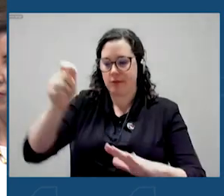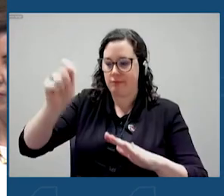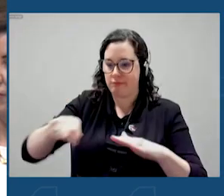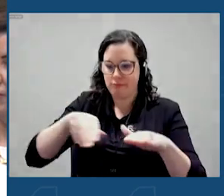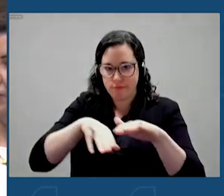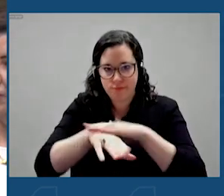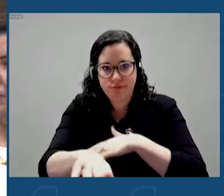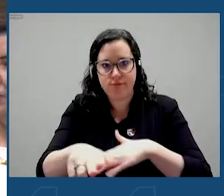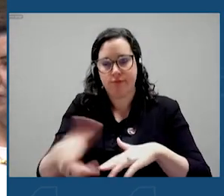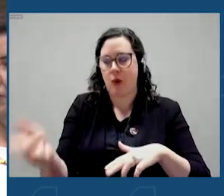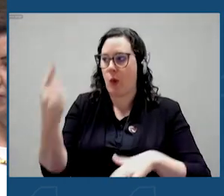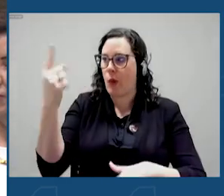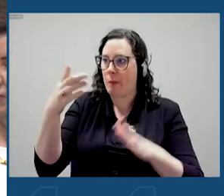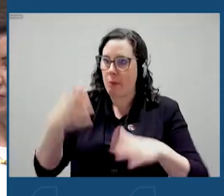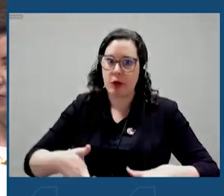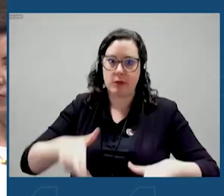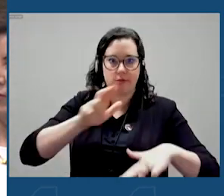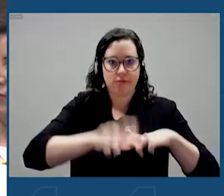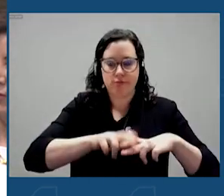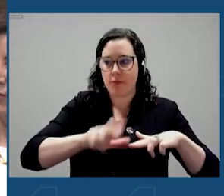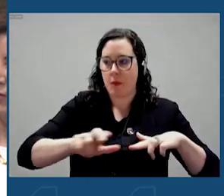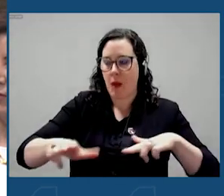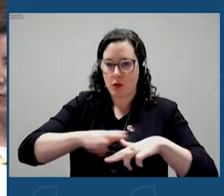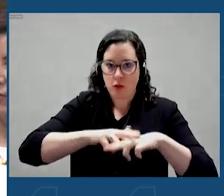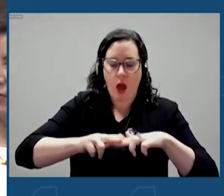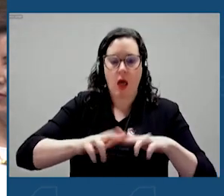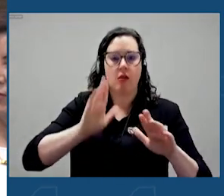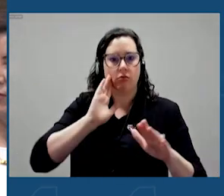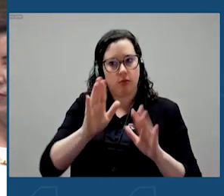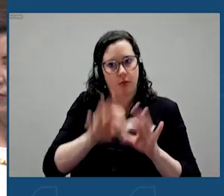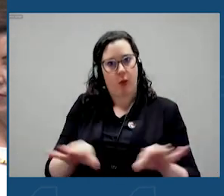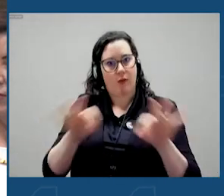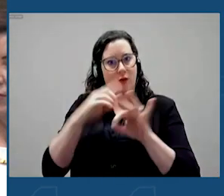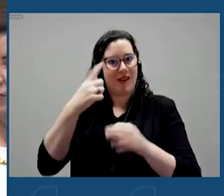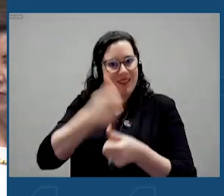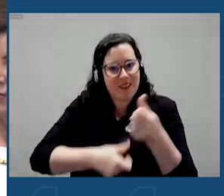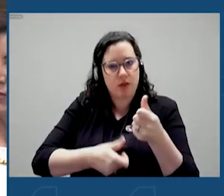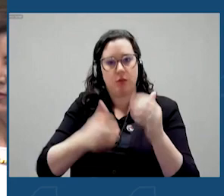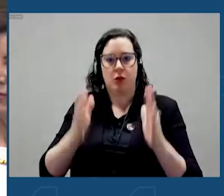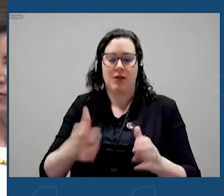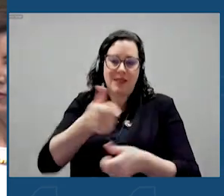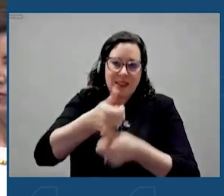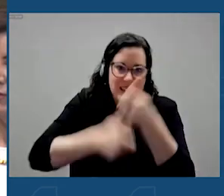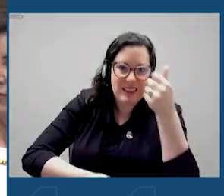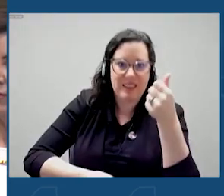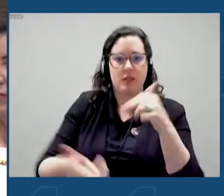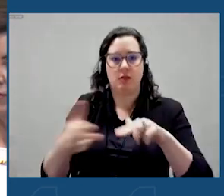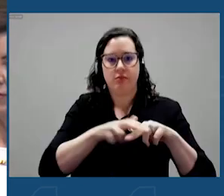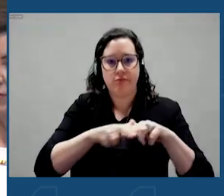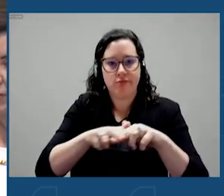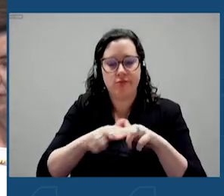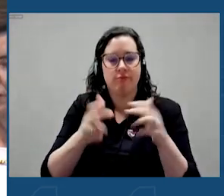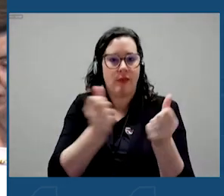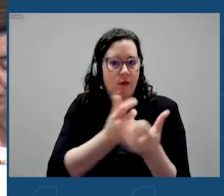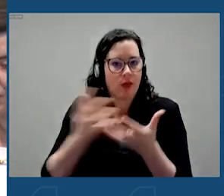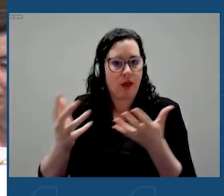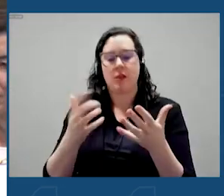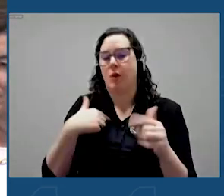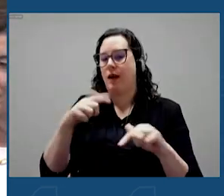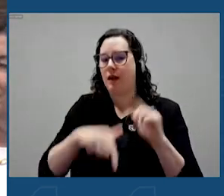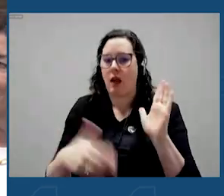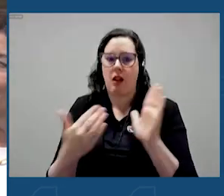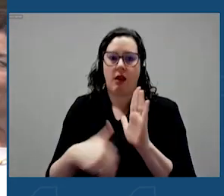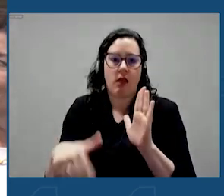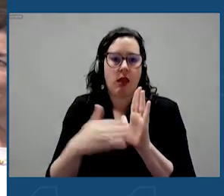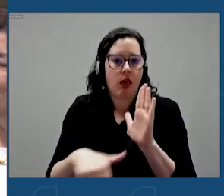one passenger at a time. And we're going to continue to move in the right direction. And I cannot, again, I say it over and over again, there are